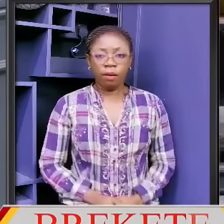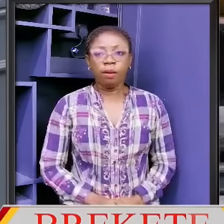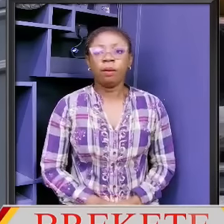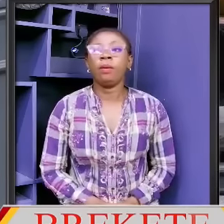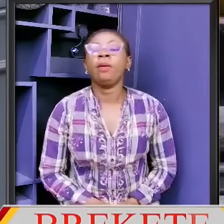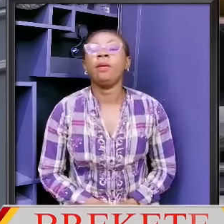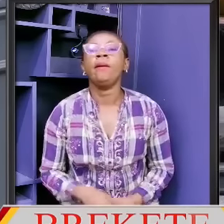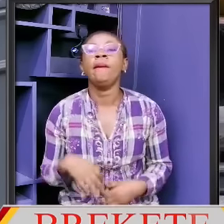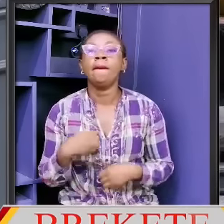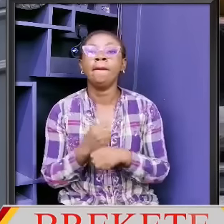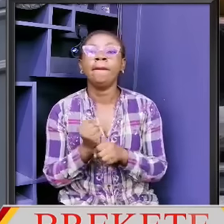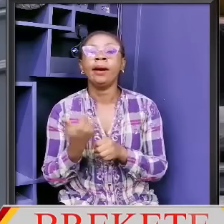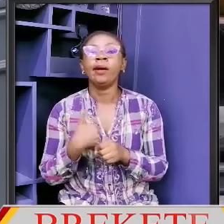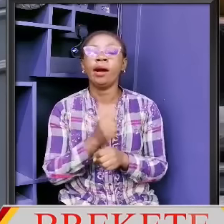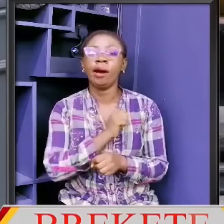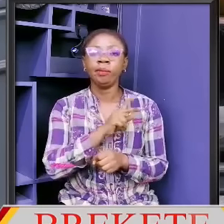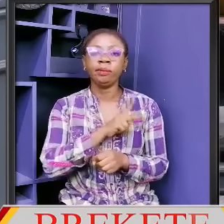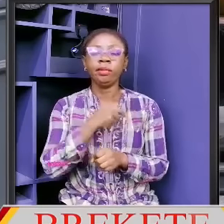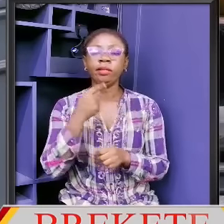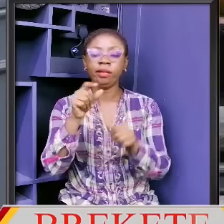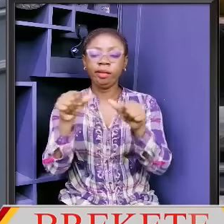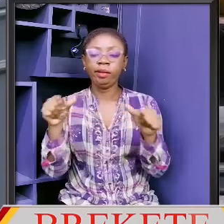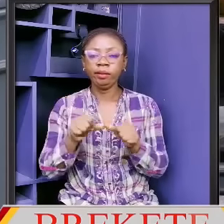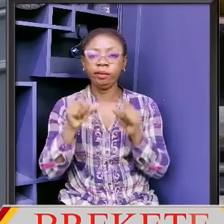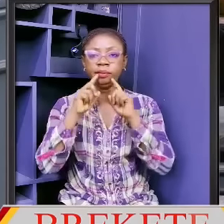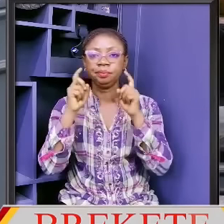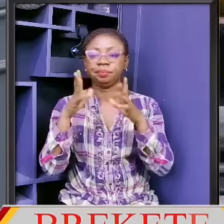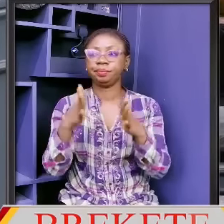Appreciate the area commander. What him be his name?